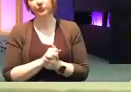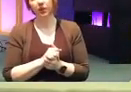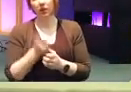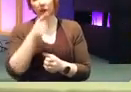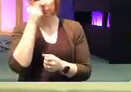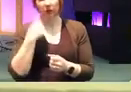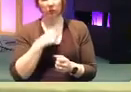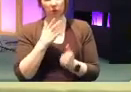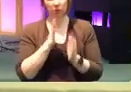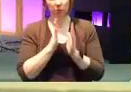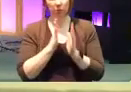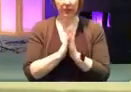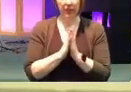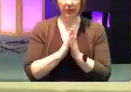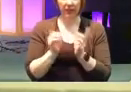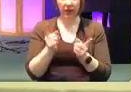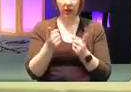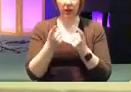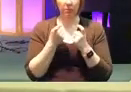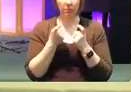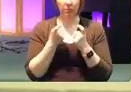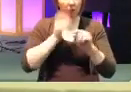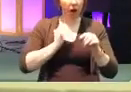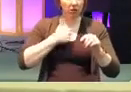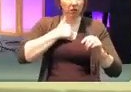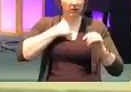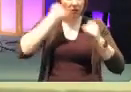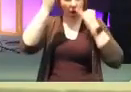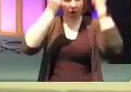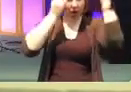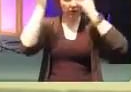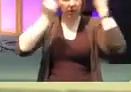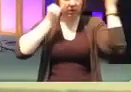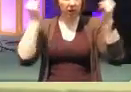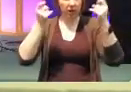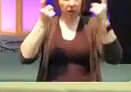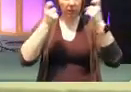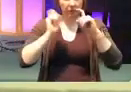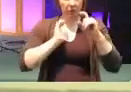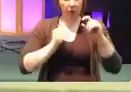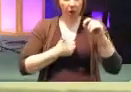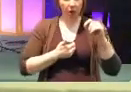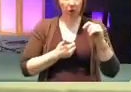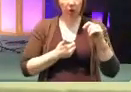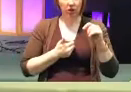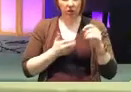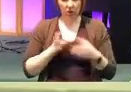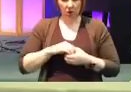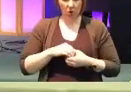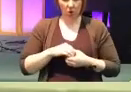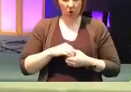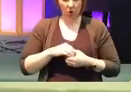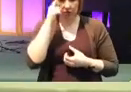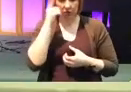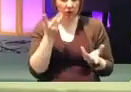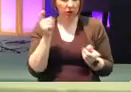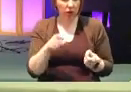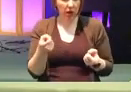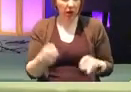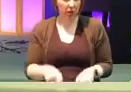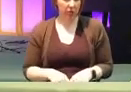Because we're praying prayers that are coming from our own ideas. We're praying prayers that are coming from our own thoughts of what should happen.